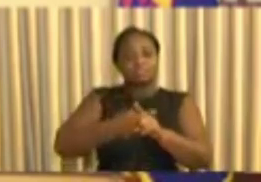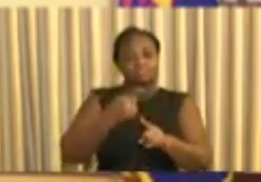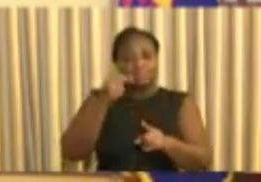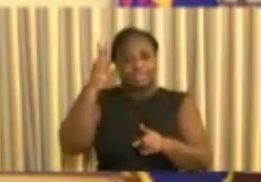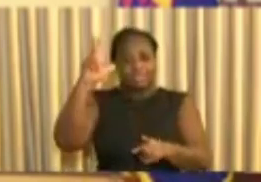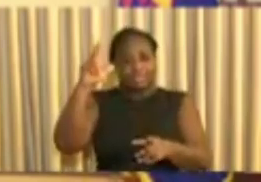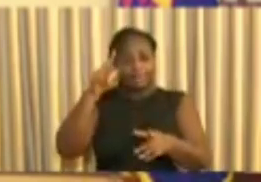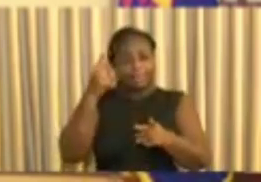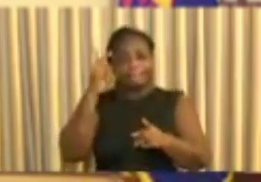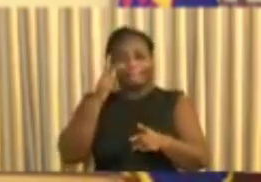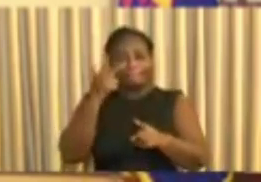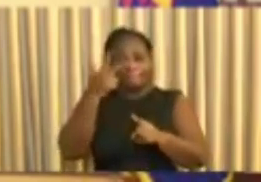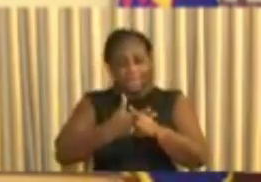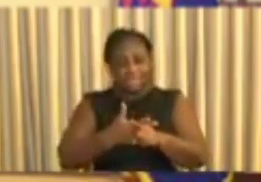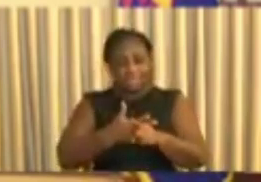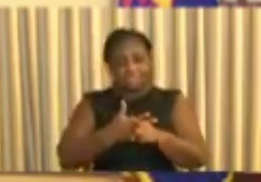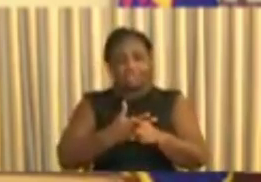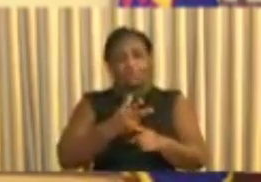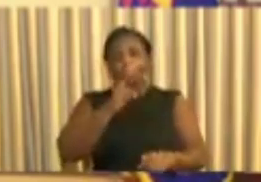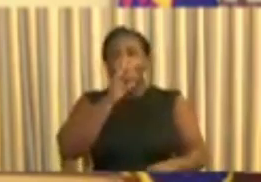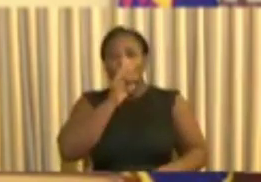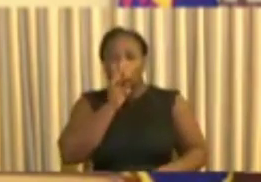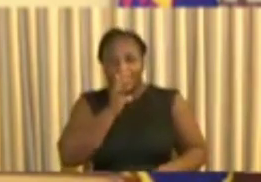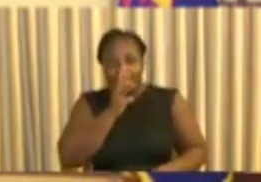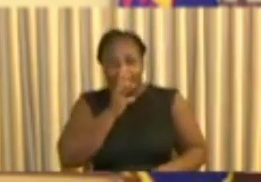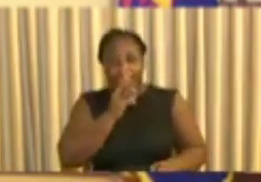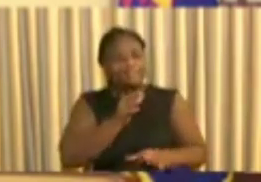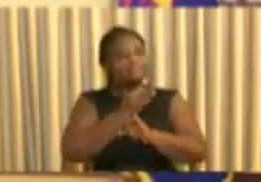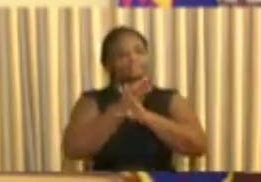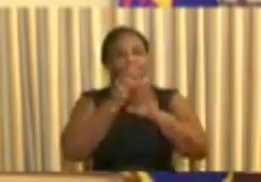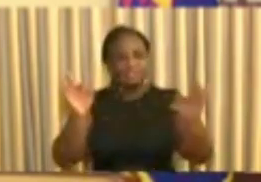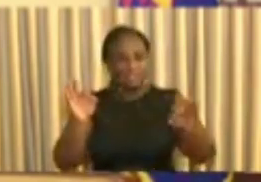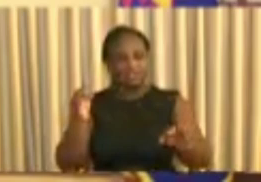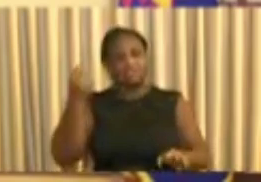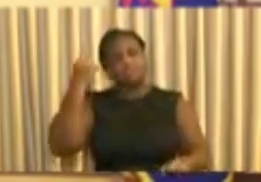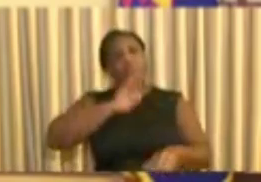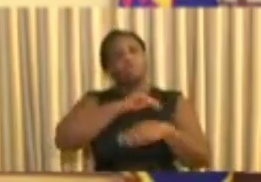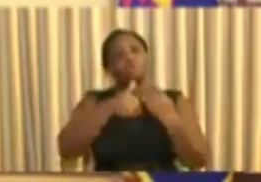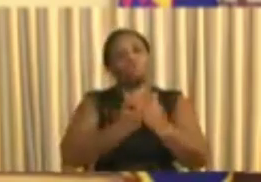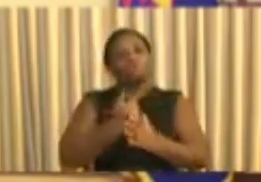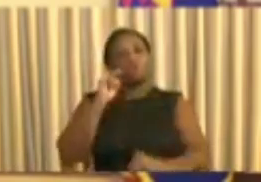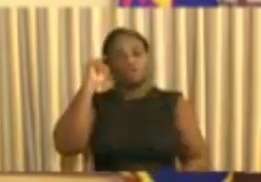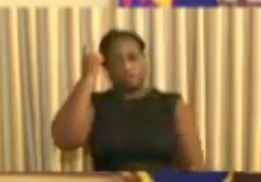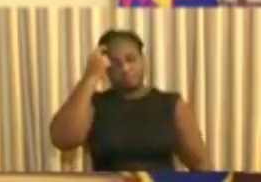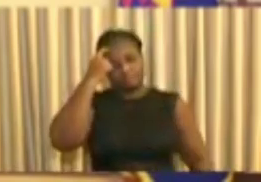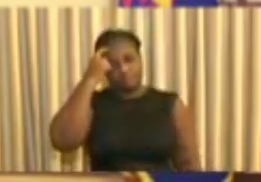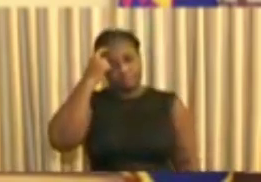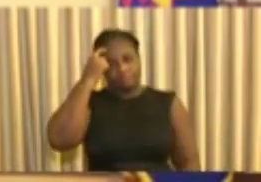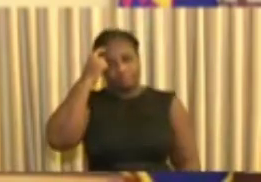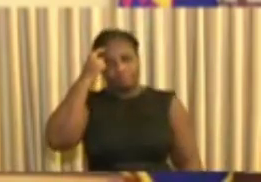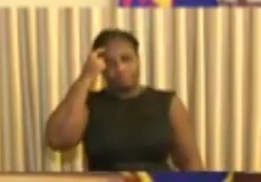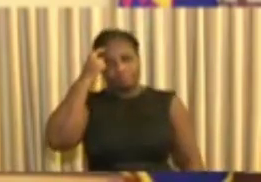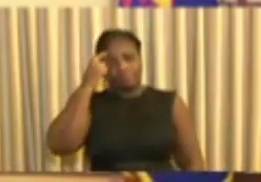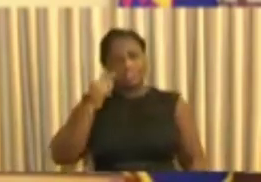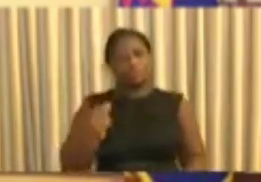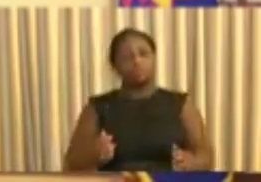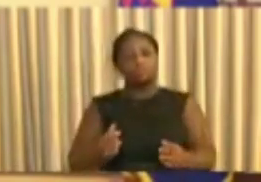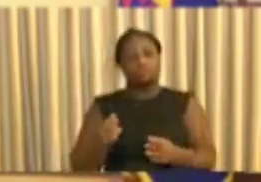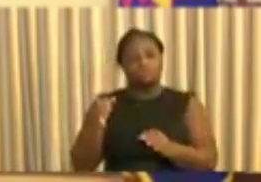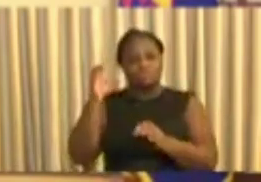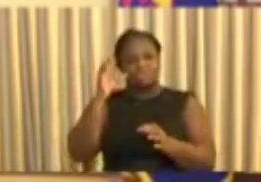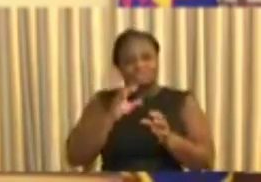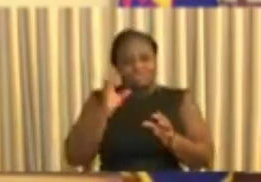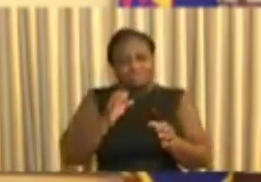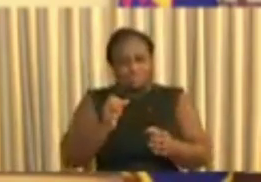June. All water tankers, publicly and privately owned, are also going to be mobilized